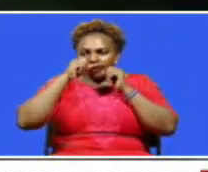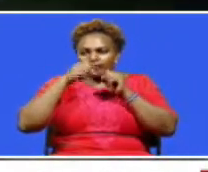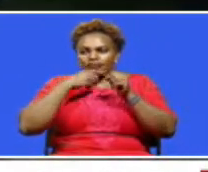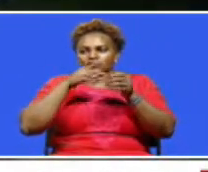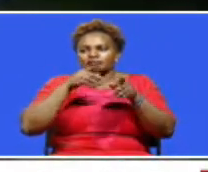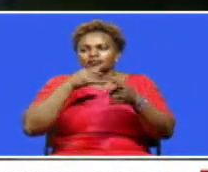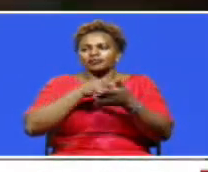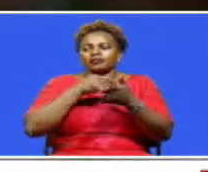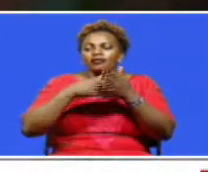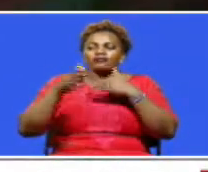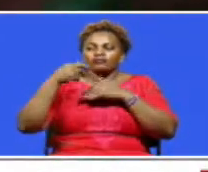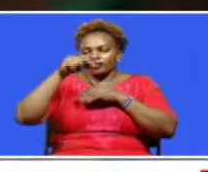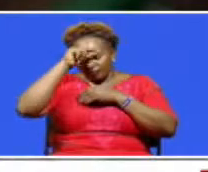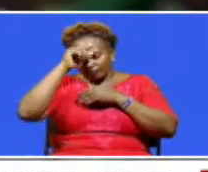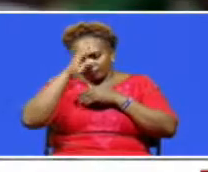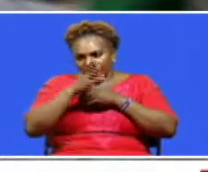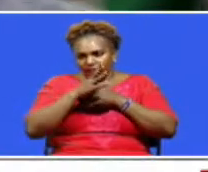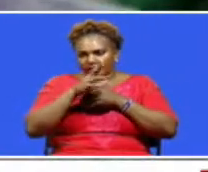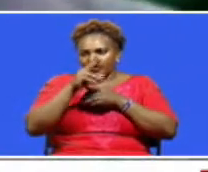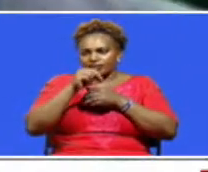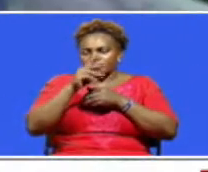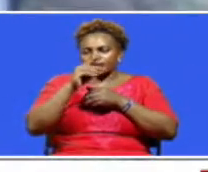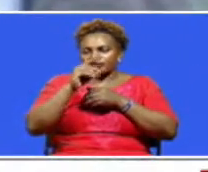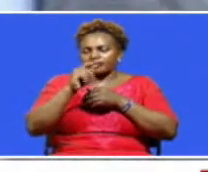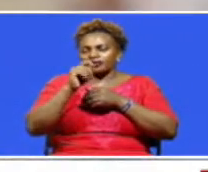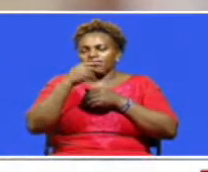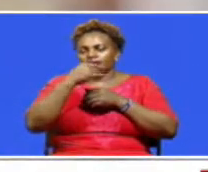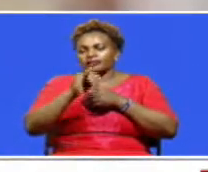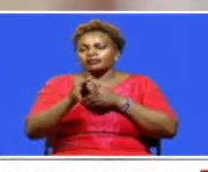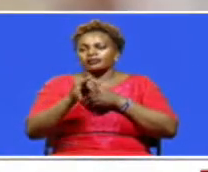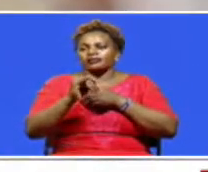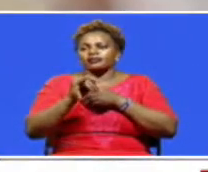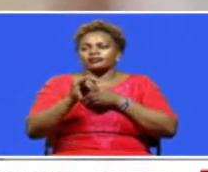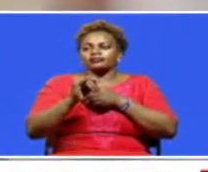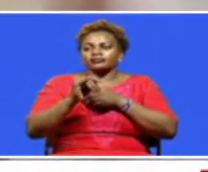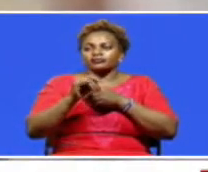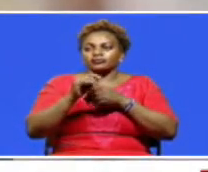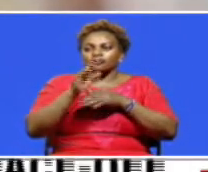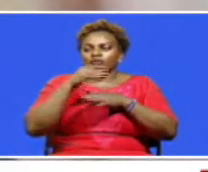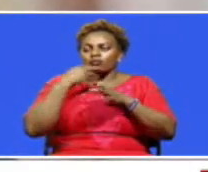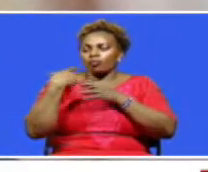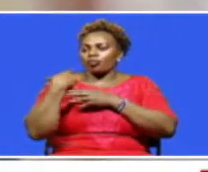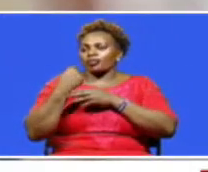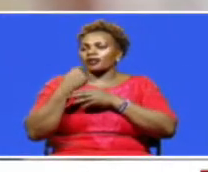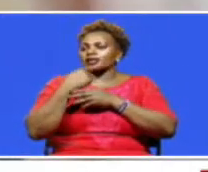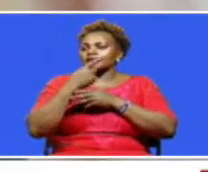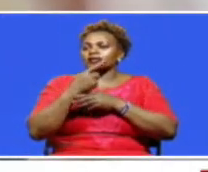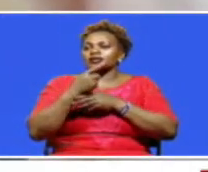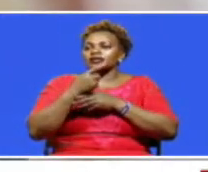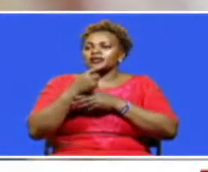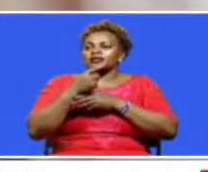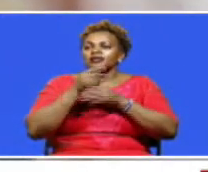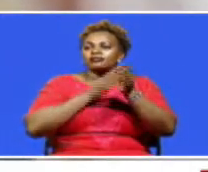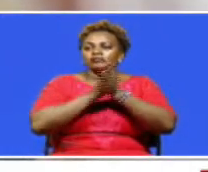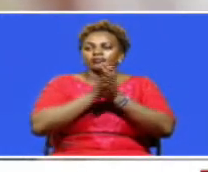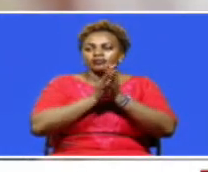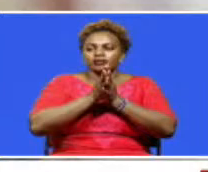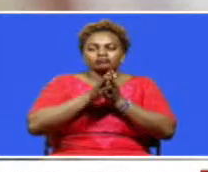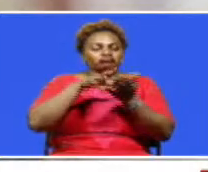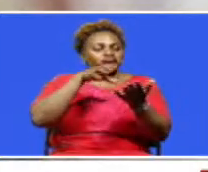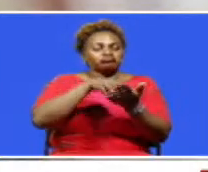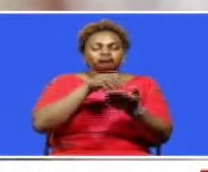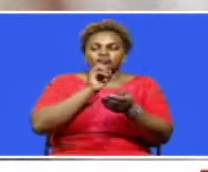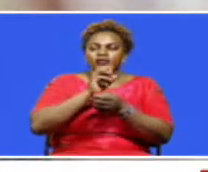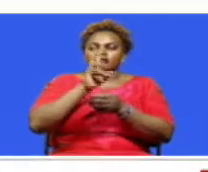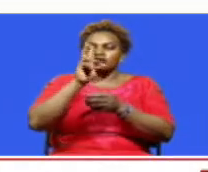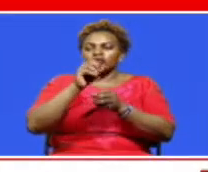Karua, former Governor Joseph Ndathi and Interior PS Karanja Kibicho, who recently said he was not interested in vying.